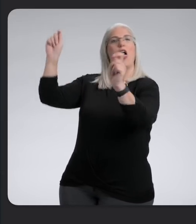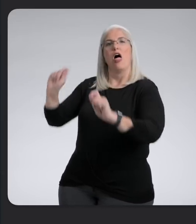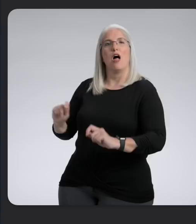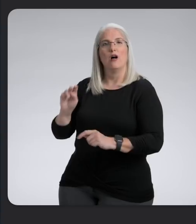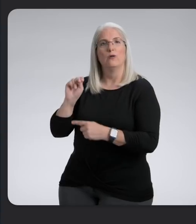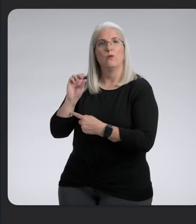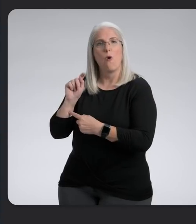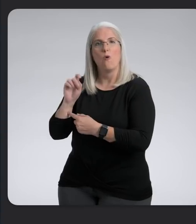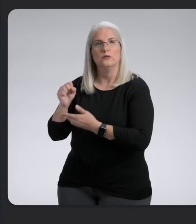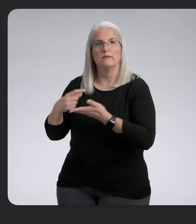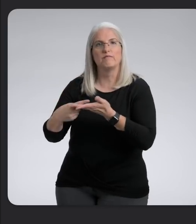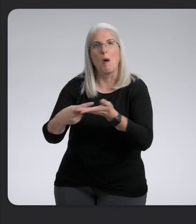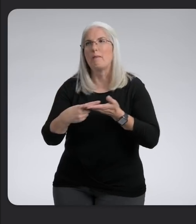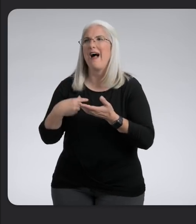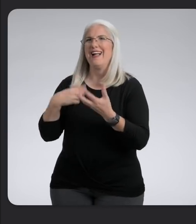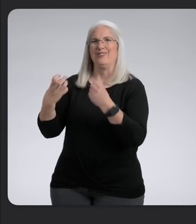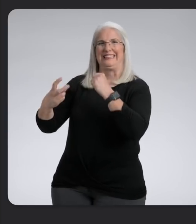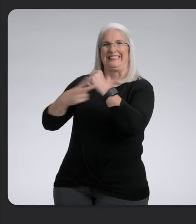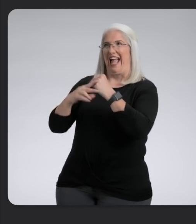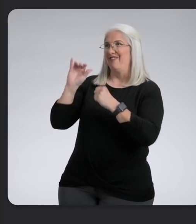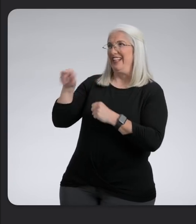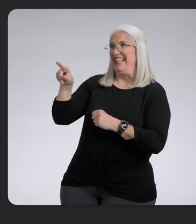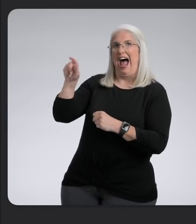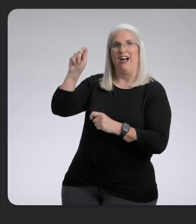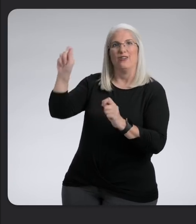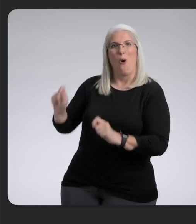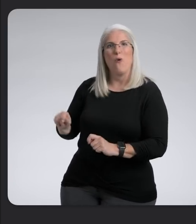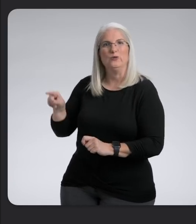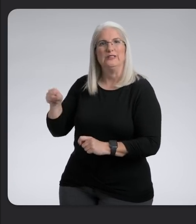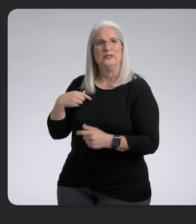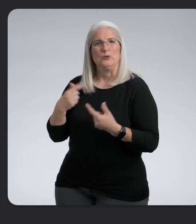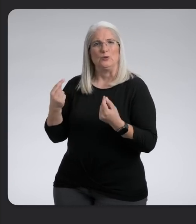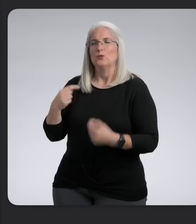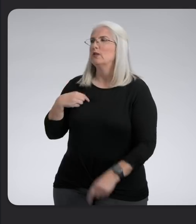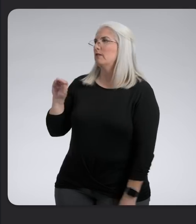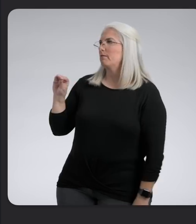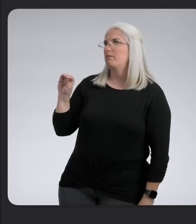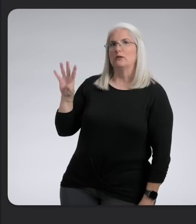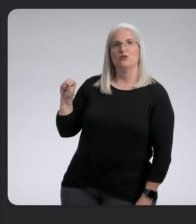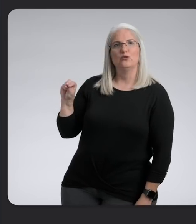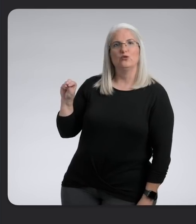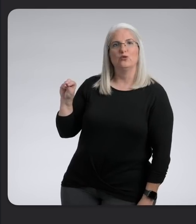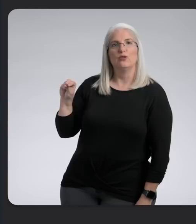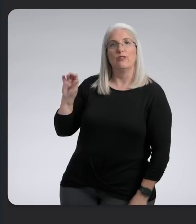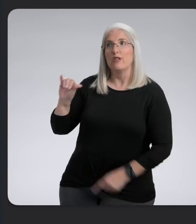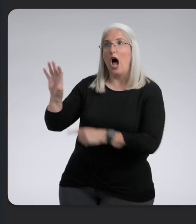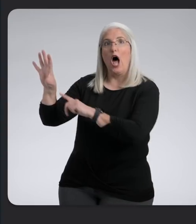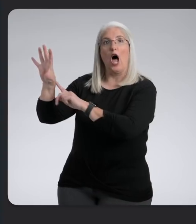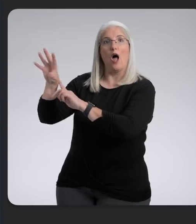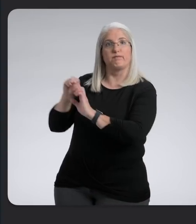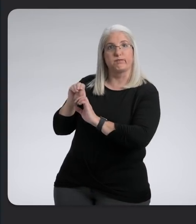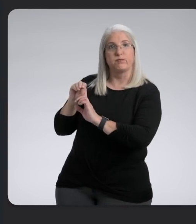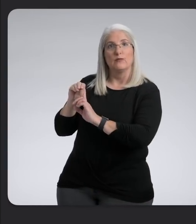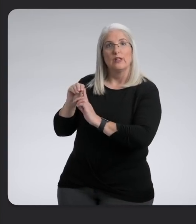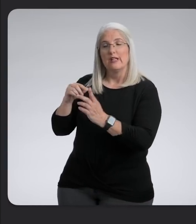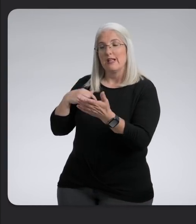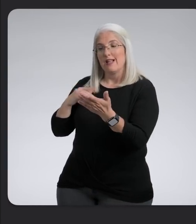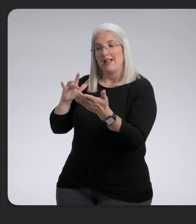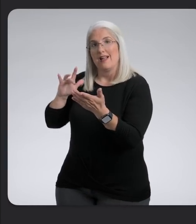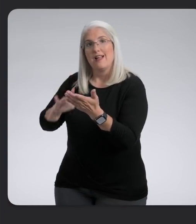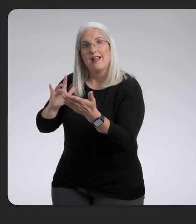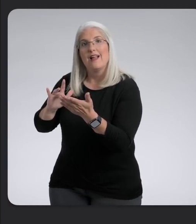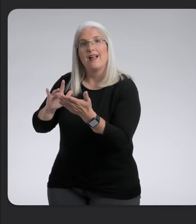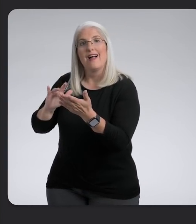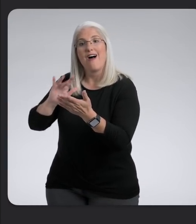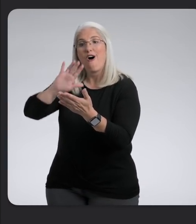my notes from the whiteboard. I can now just point the camera at the whiteboard, and an indicator appears here in the lower right.